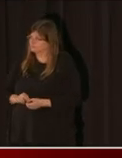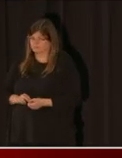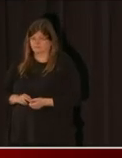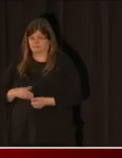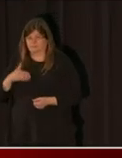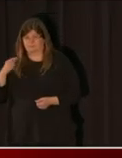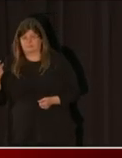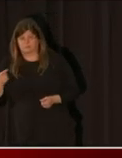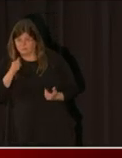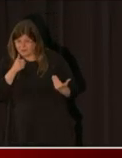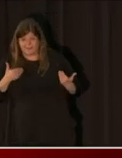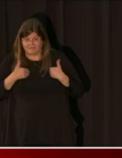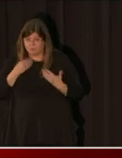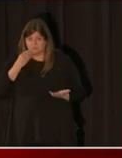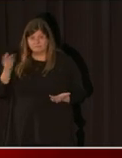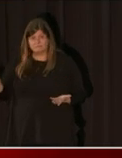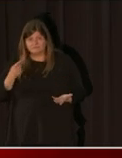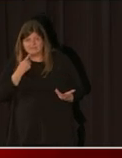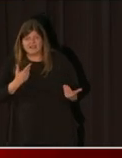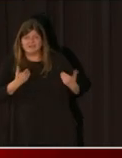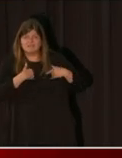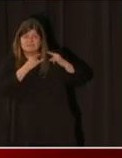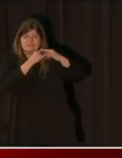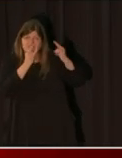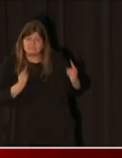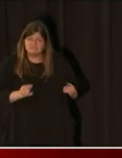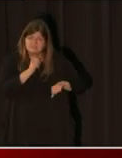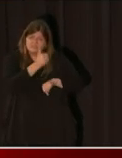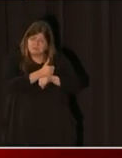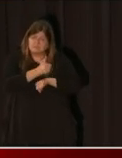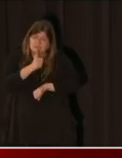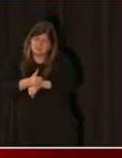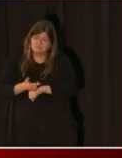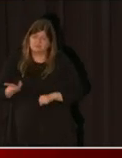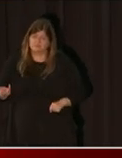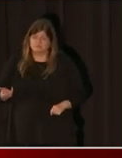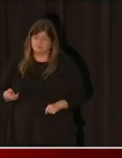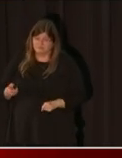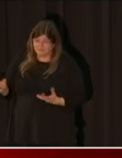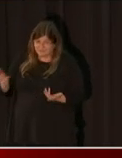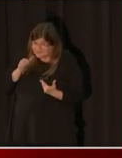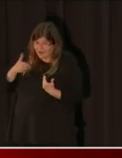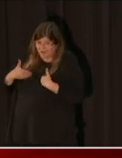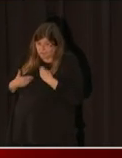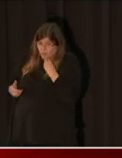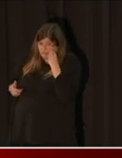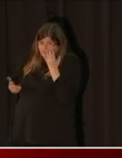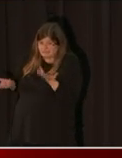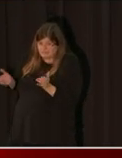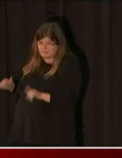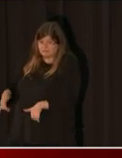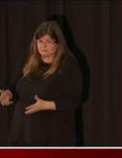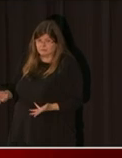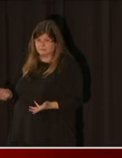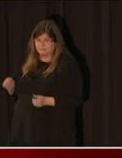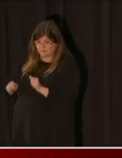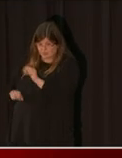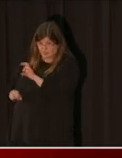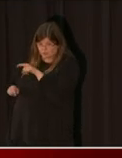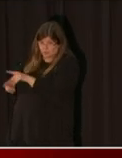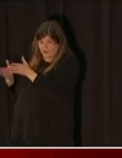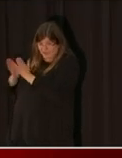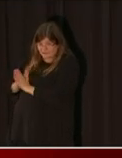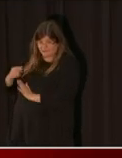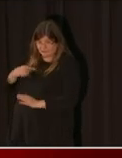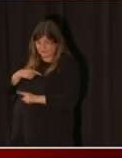And so they do not have a home. So if you're asking me, do we continue to